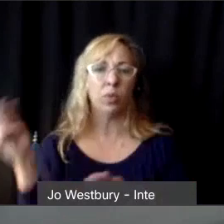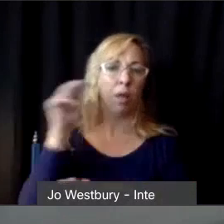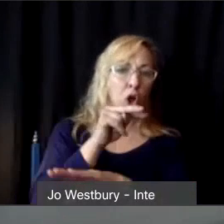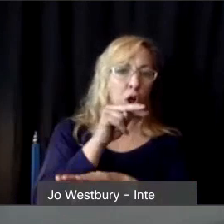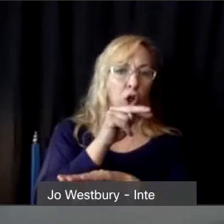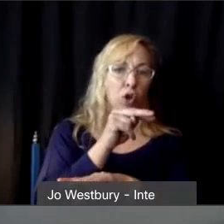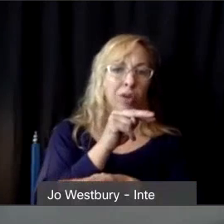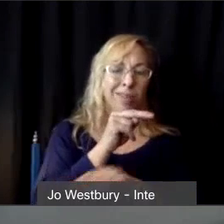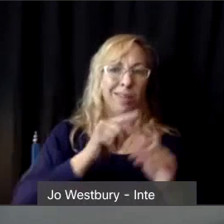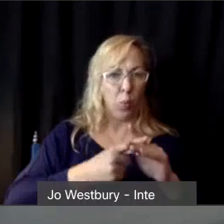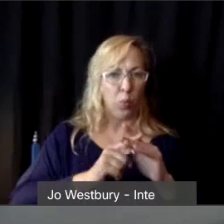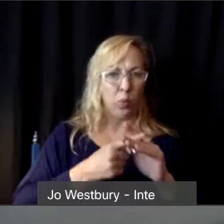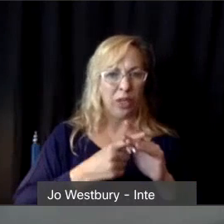original